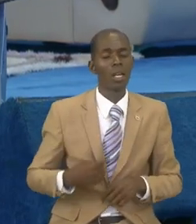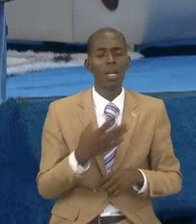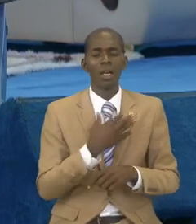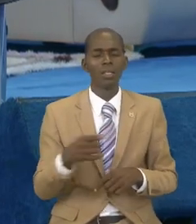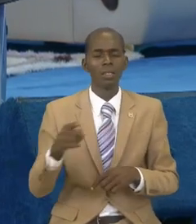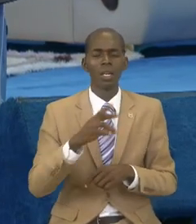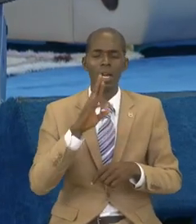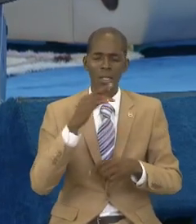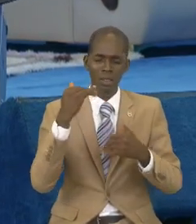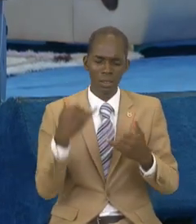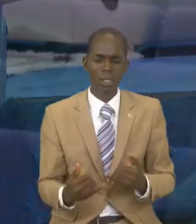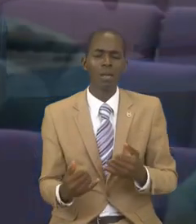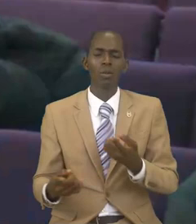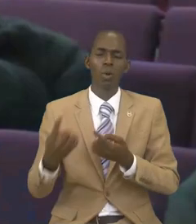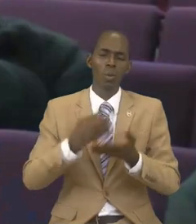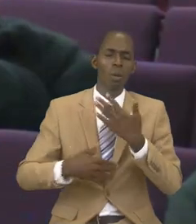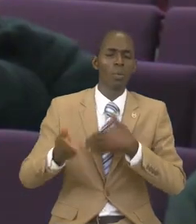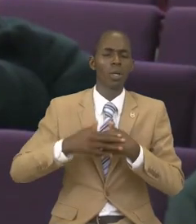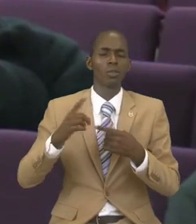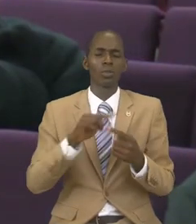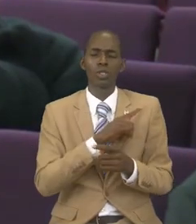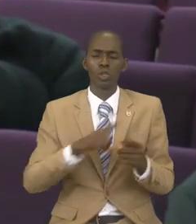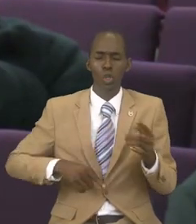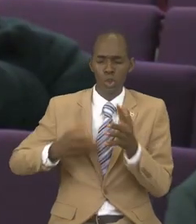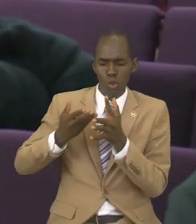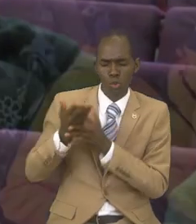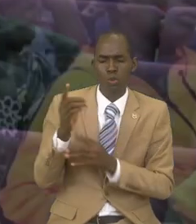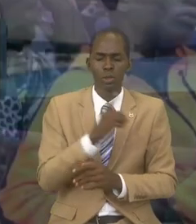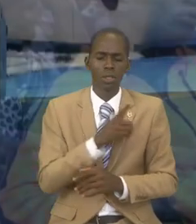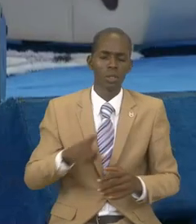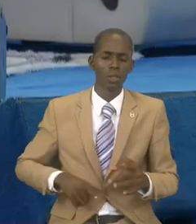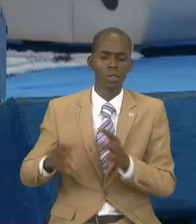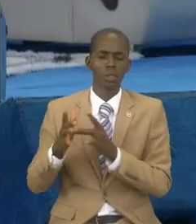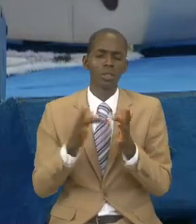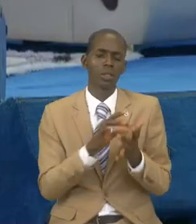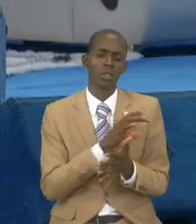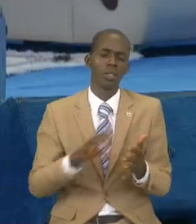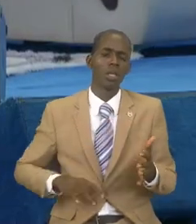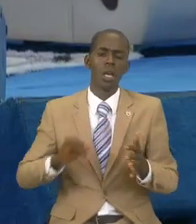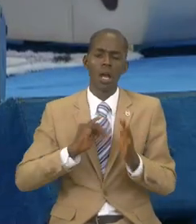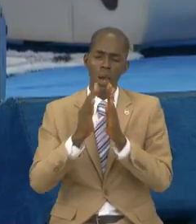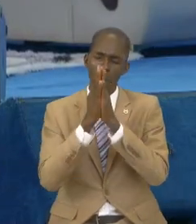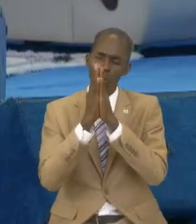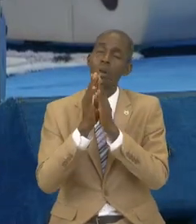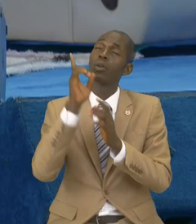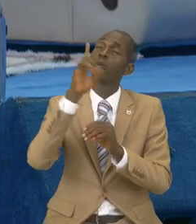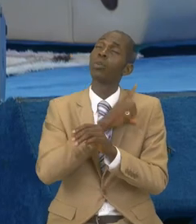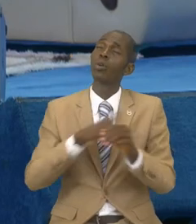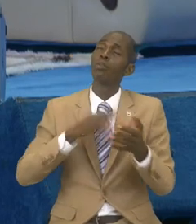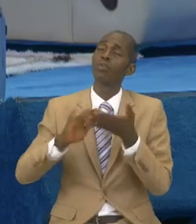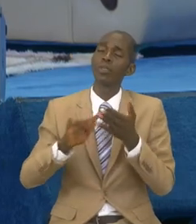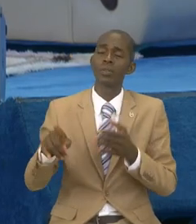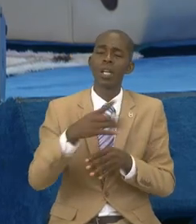up, reconciling with God through the Lord Jesus Christ. I pray, forgive them and save